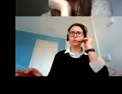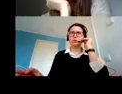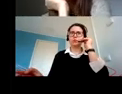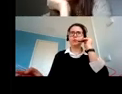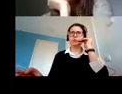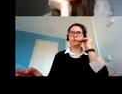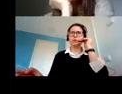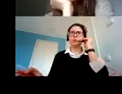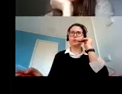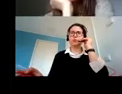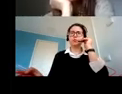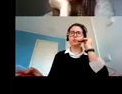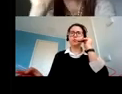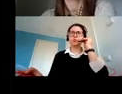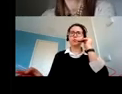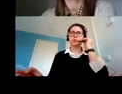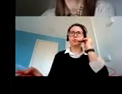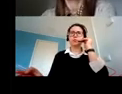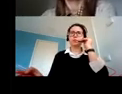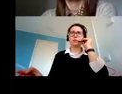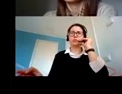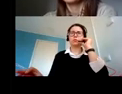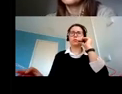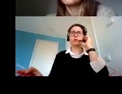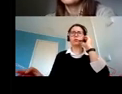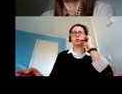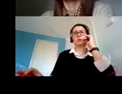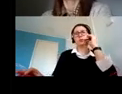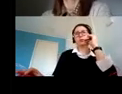it's important to mention the fact that